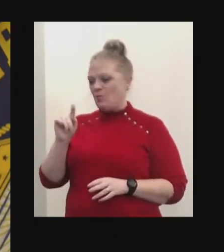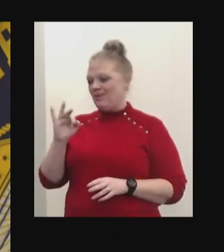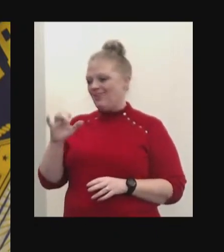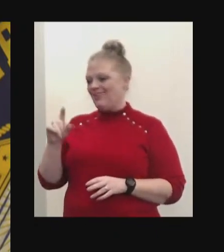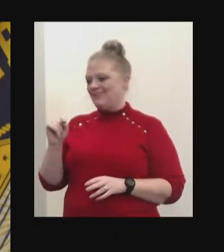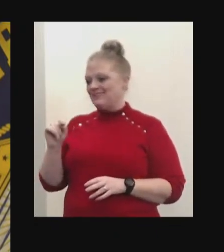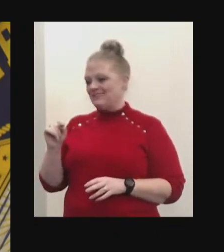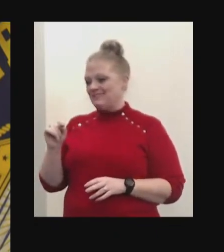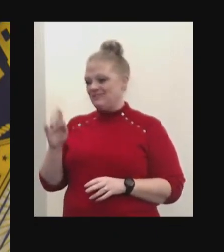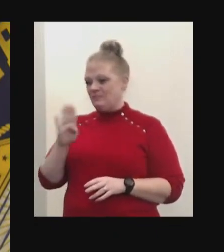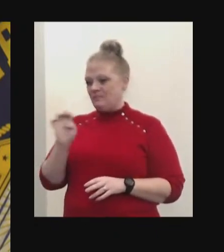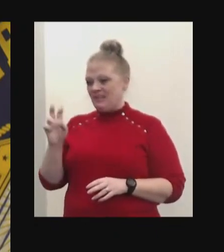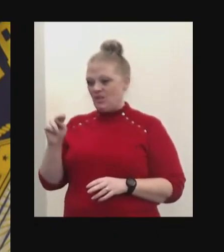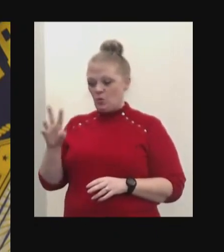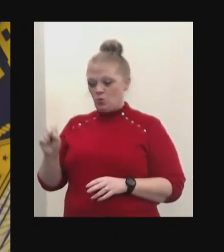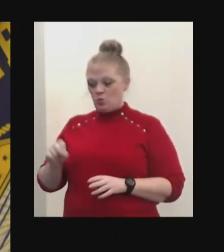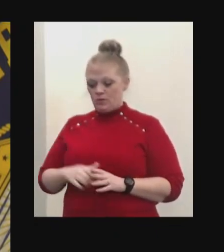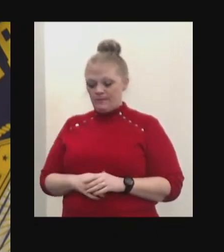News?